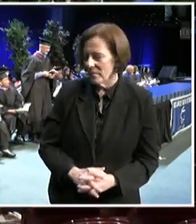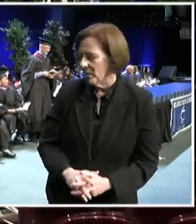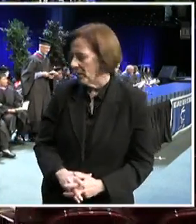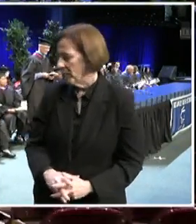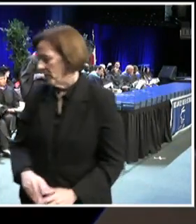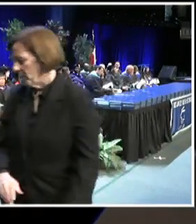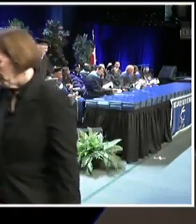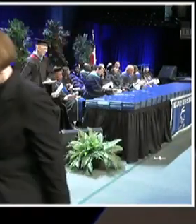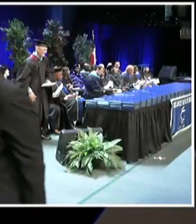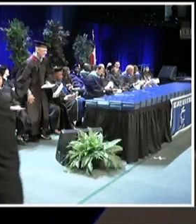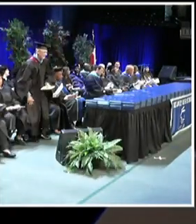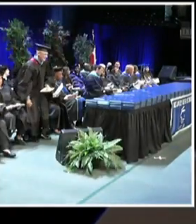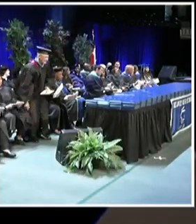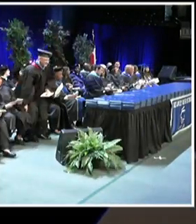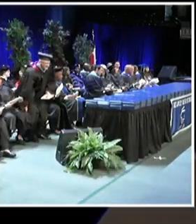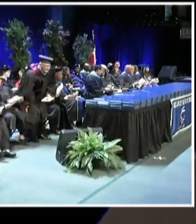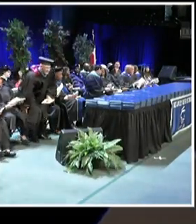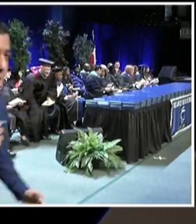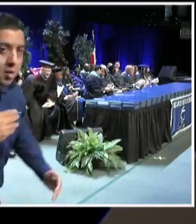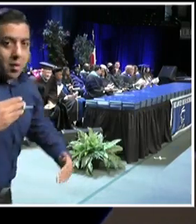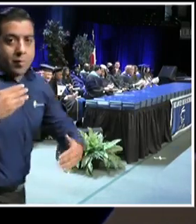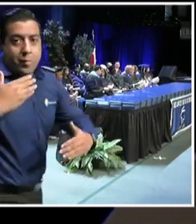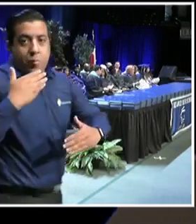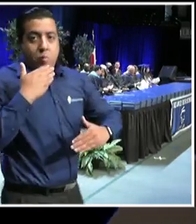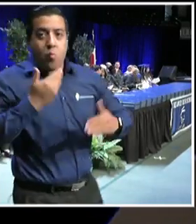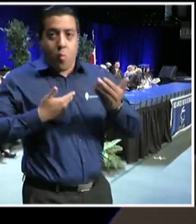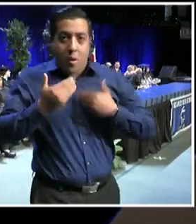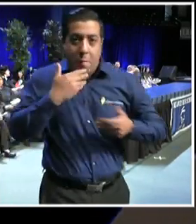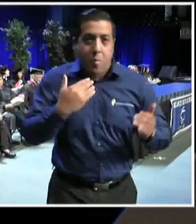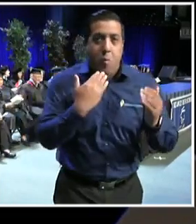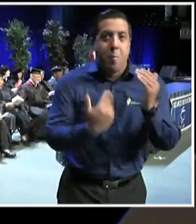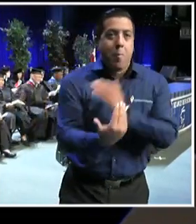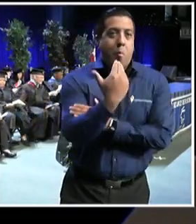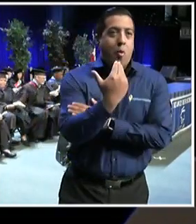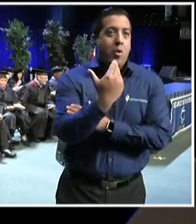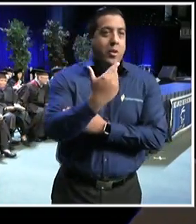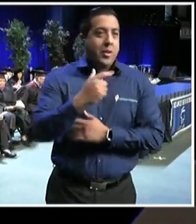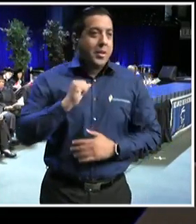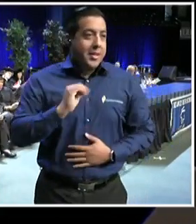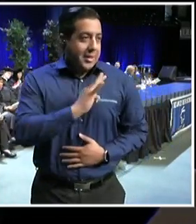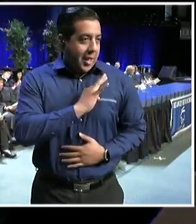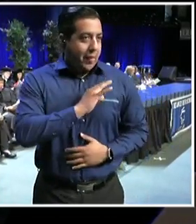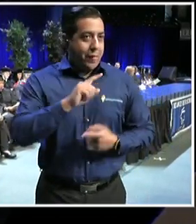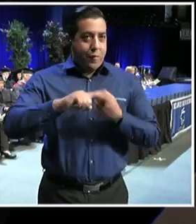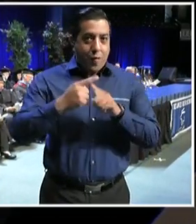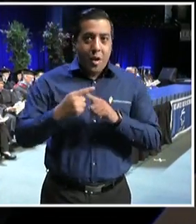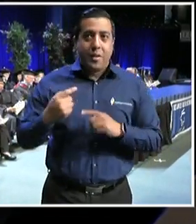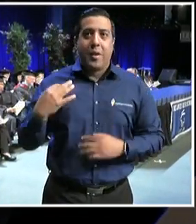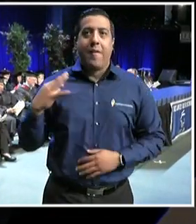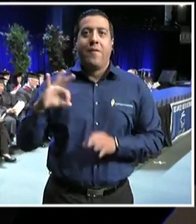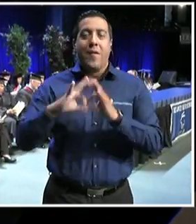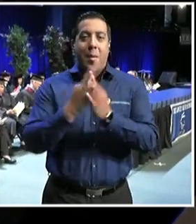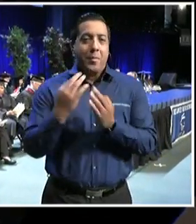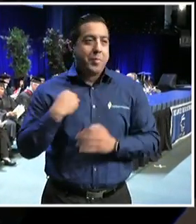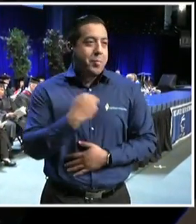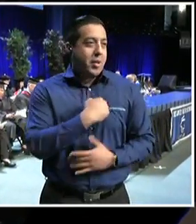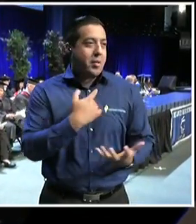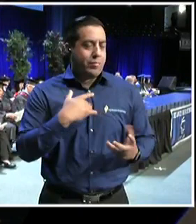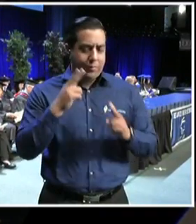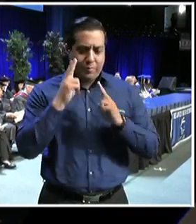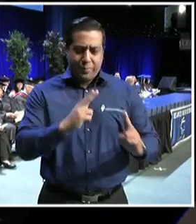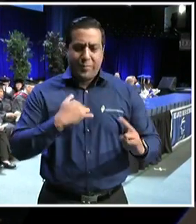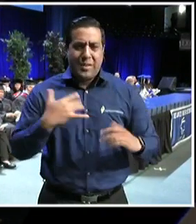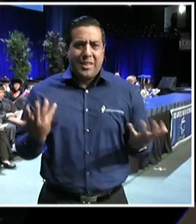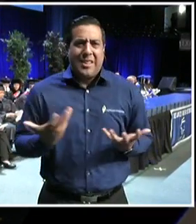Welcome and good morning, graduates, faculty, family, and friends. I am honored to be here